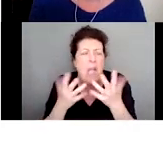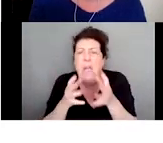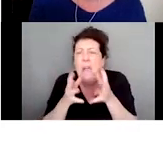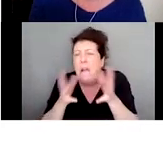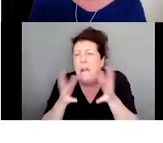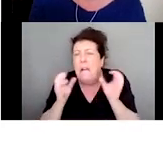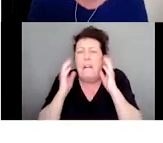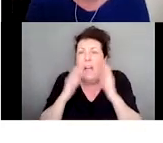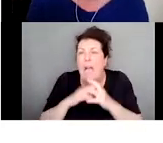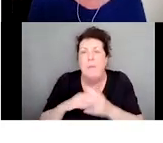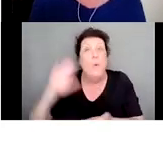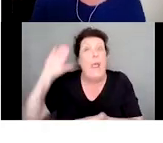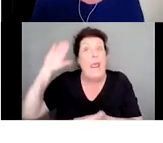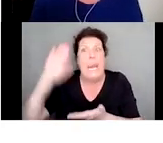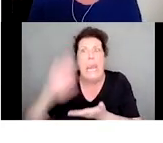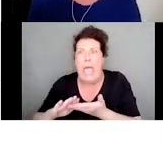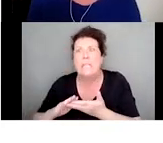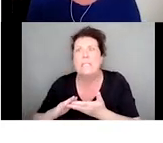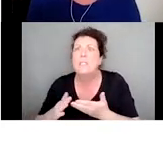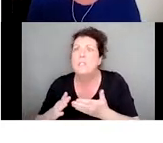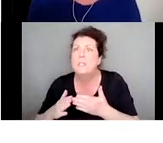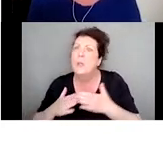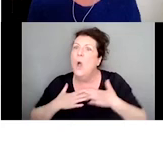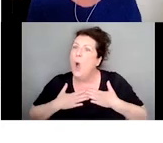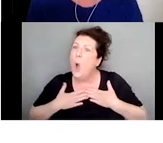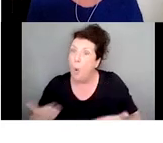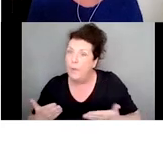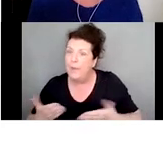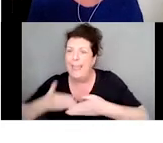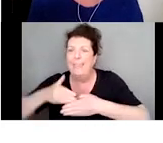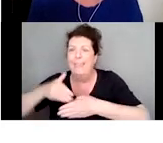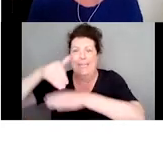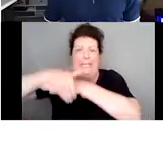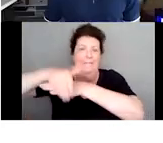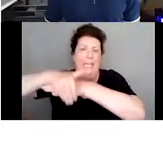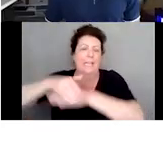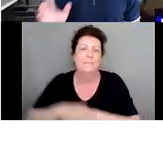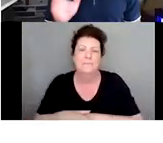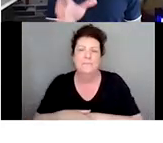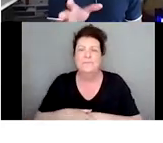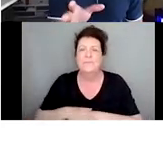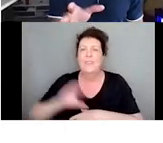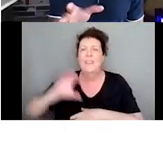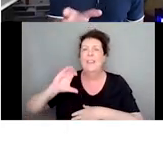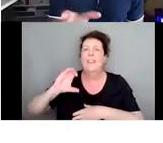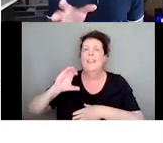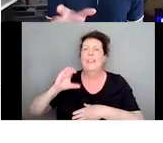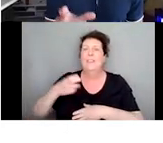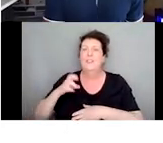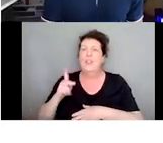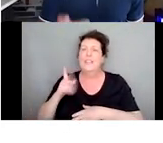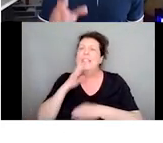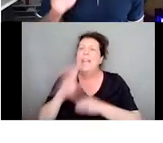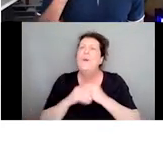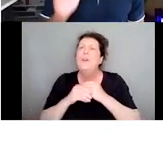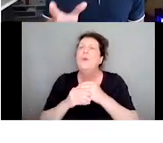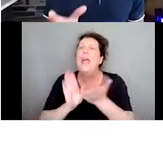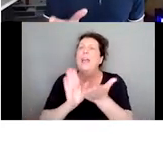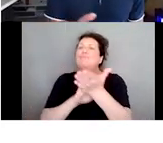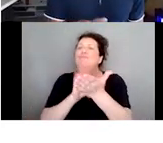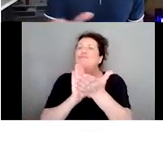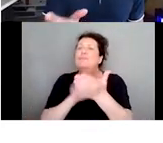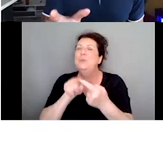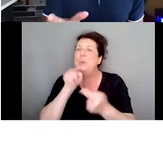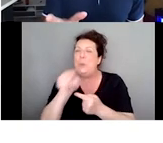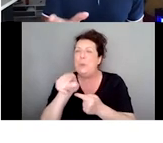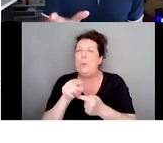way less open by the end of the night. Right. I was, I was just going to sing your praises a little bit and say that like, I do,